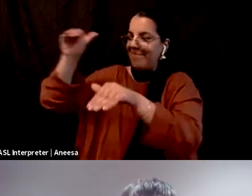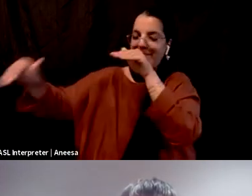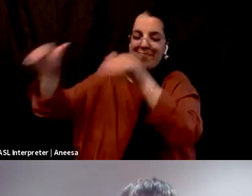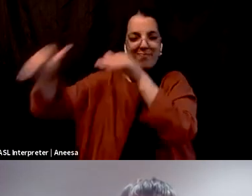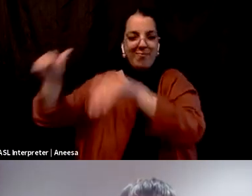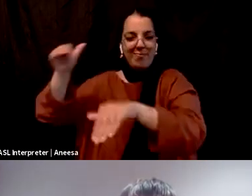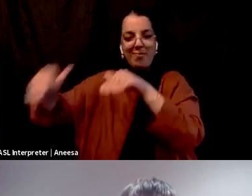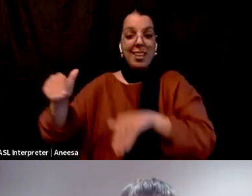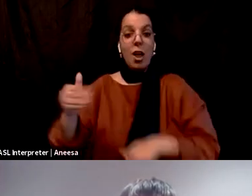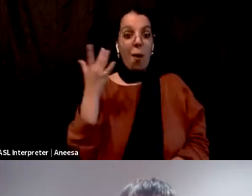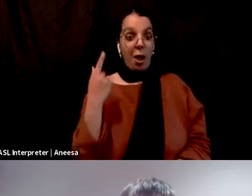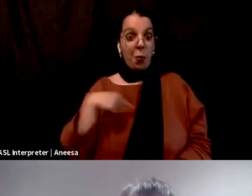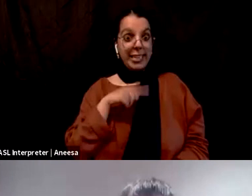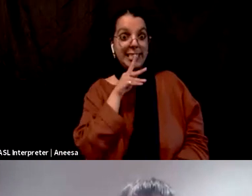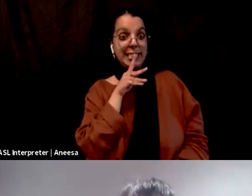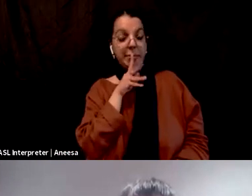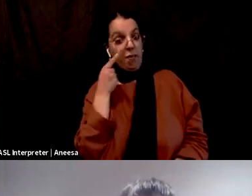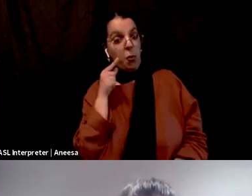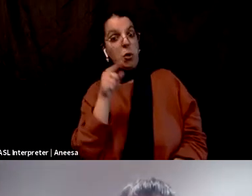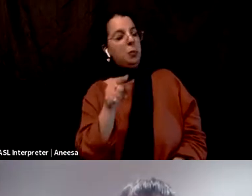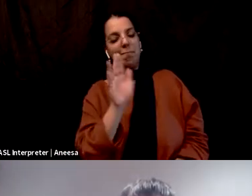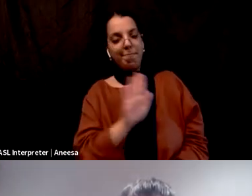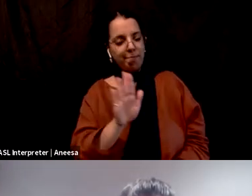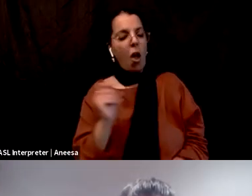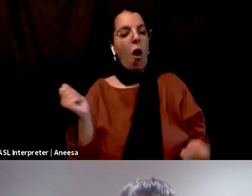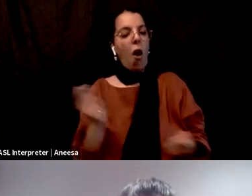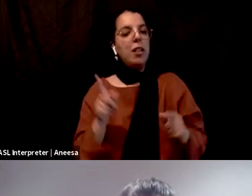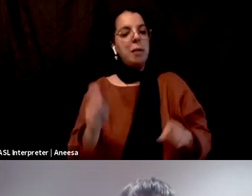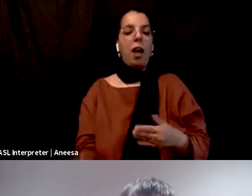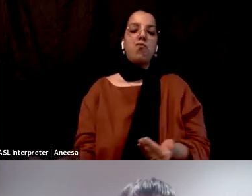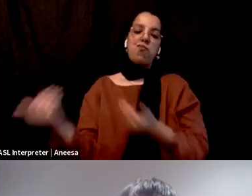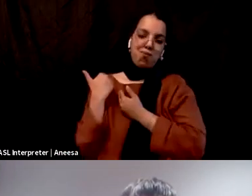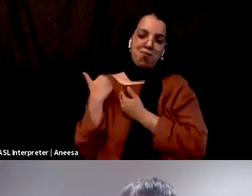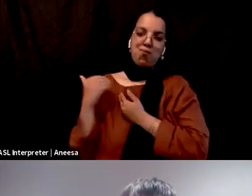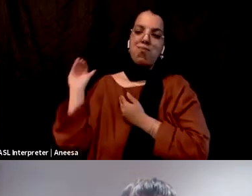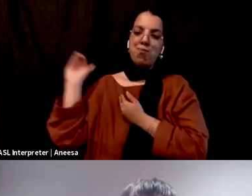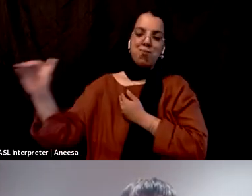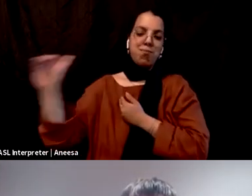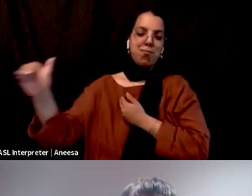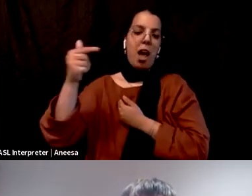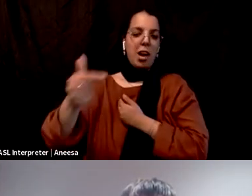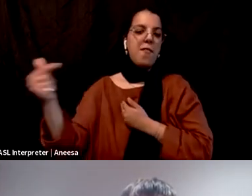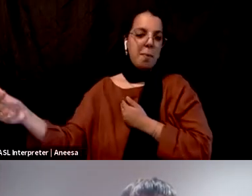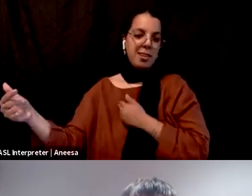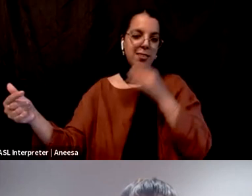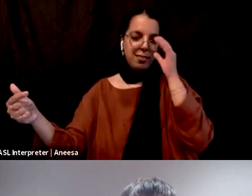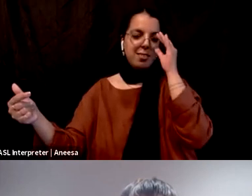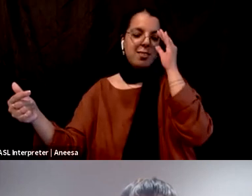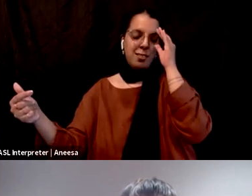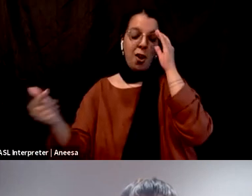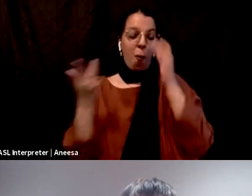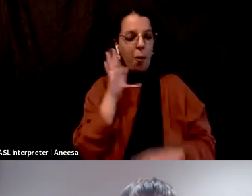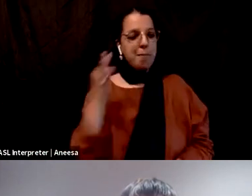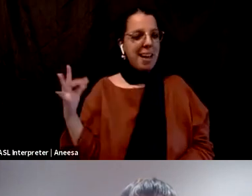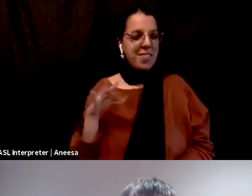know, we can't speak for you. So it behooves you, the average Ontarian, to learn and understand the value of the Oak